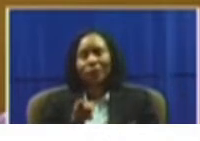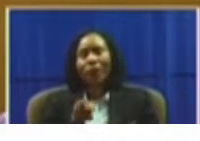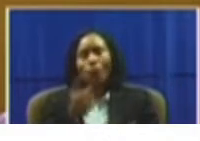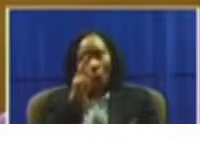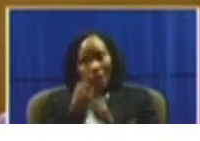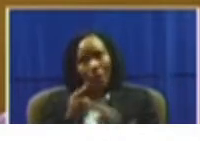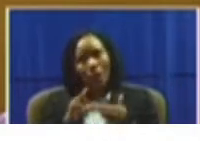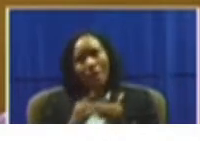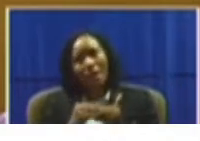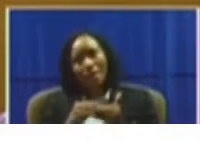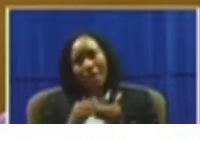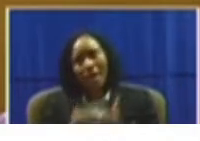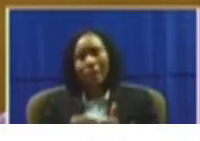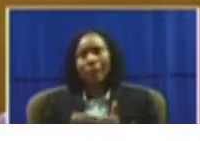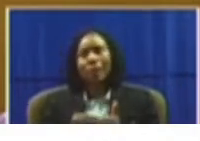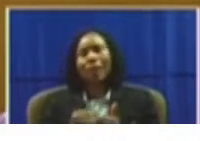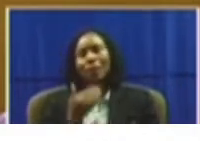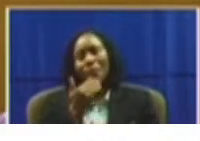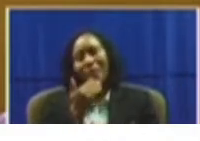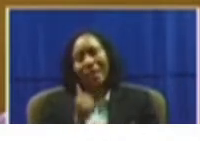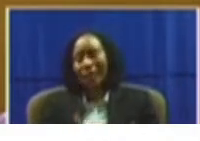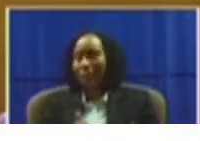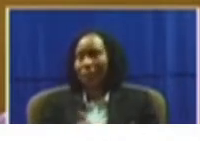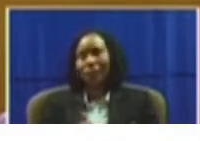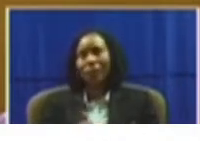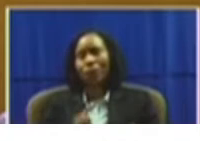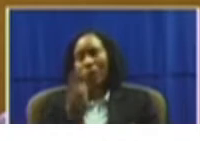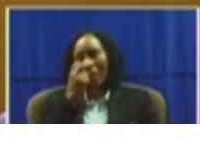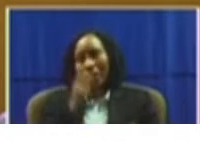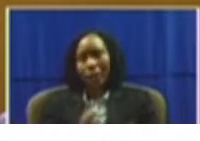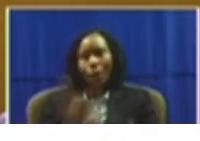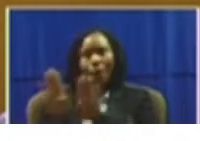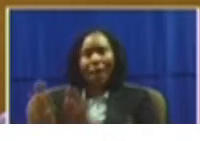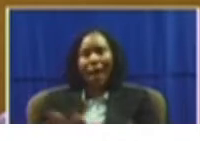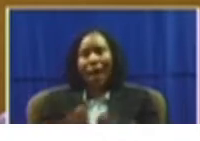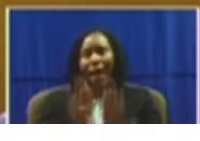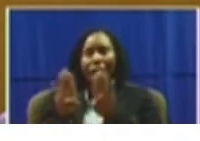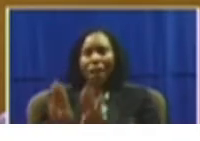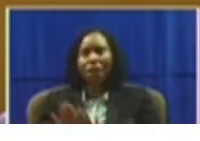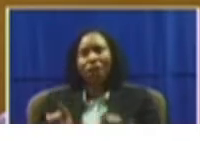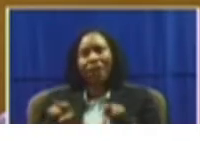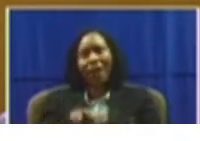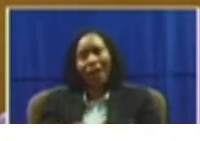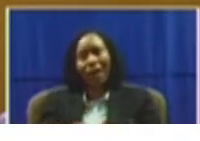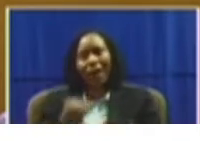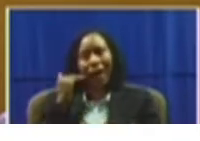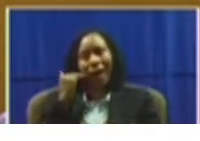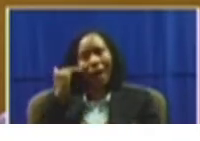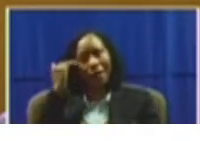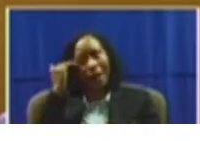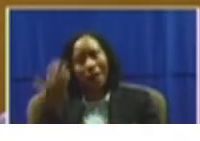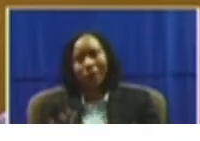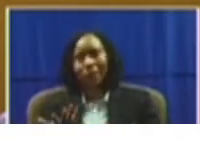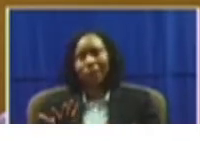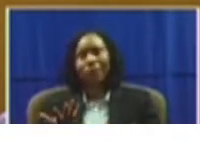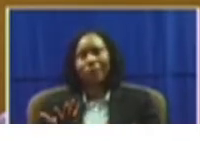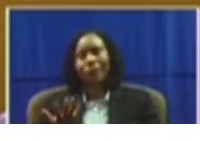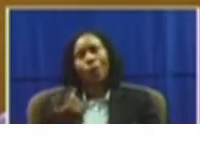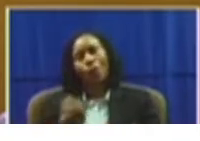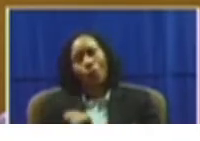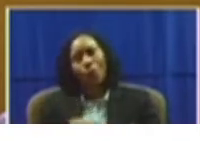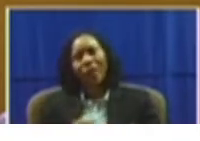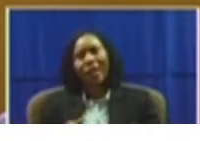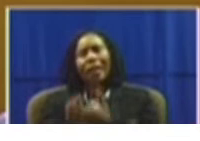Honorable members, please let's behave like adults and leaders of our parties. I plead with all of